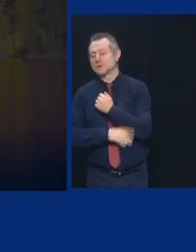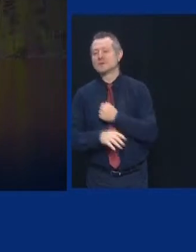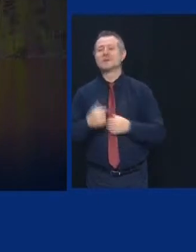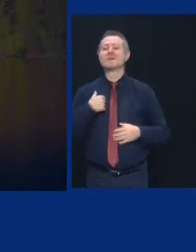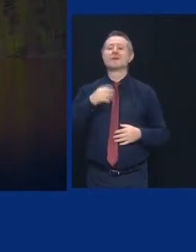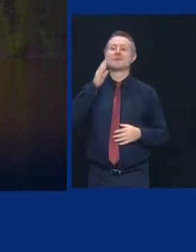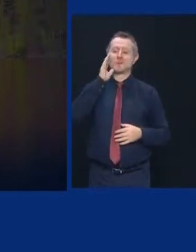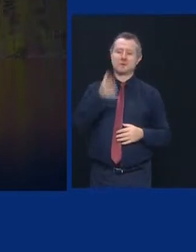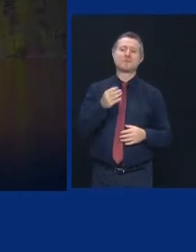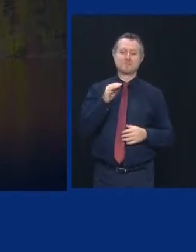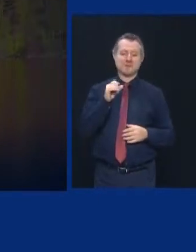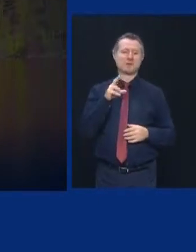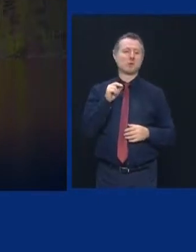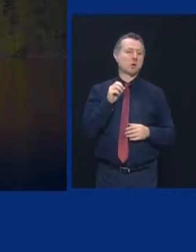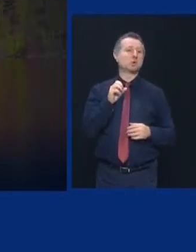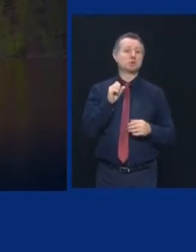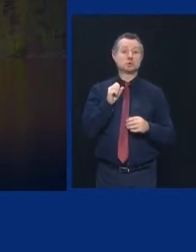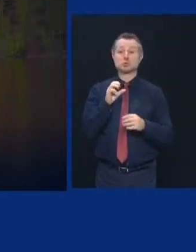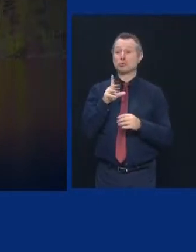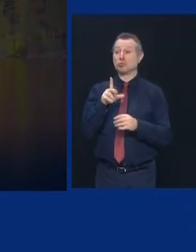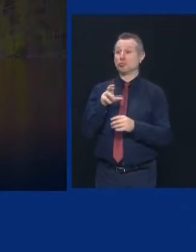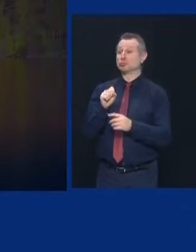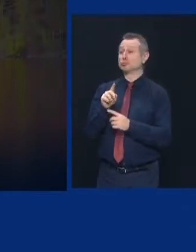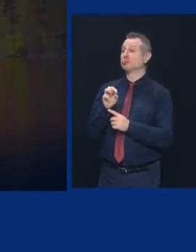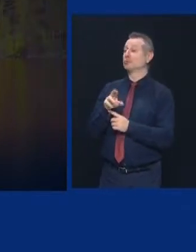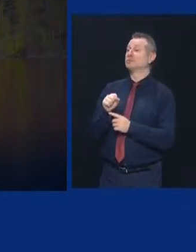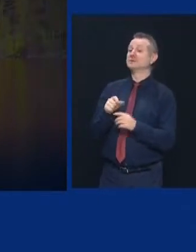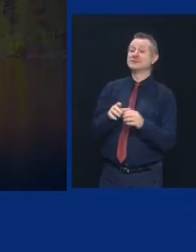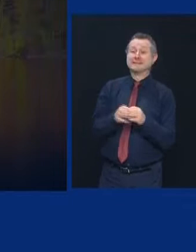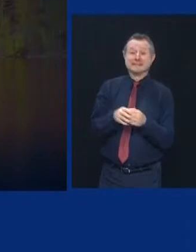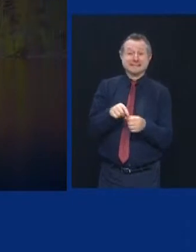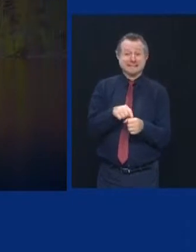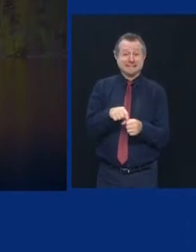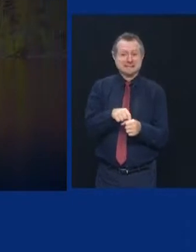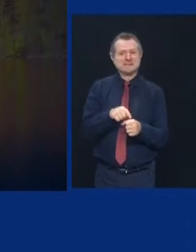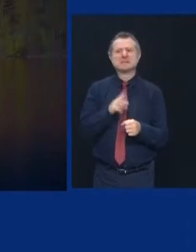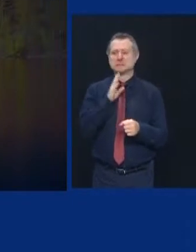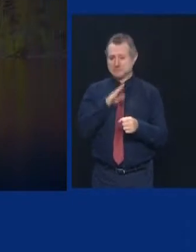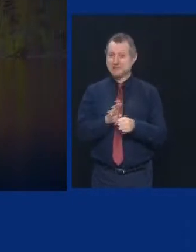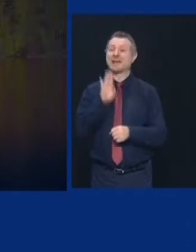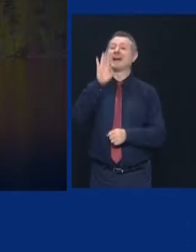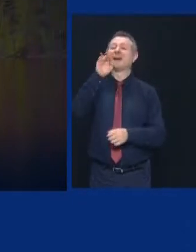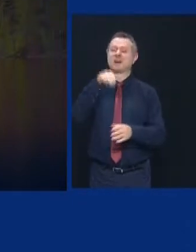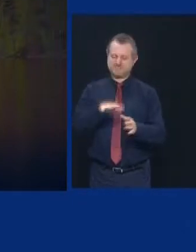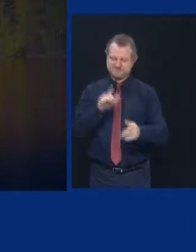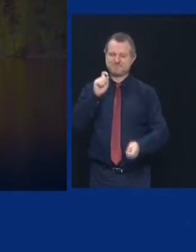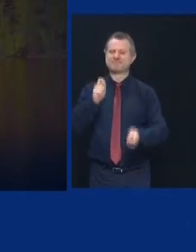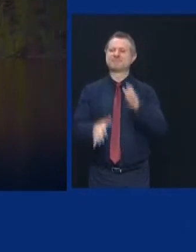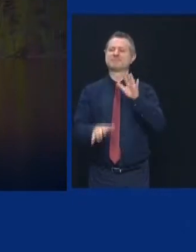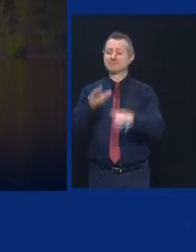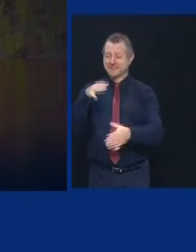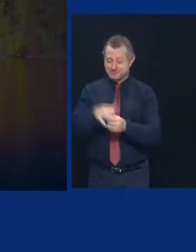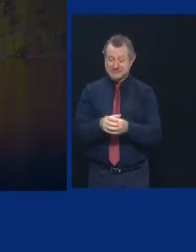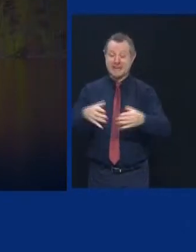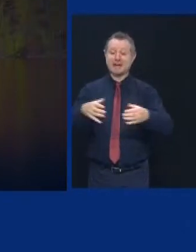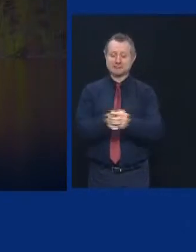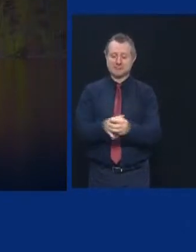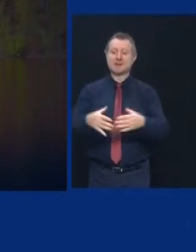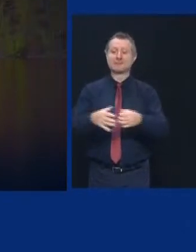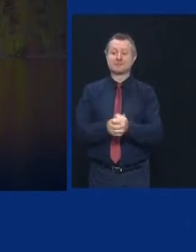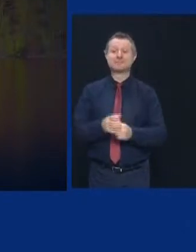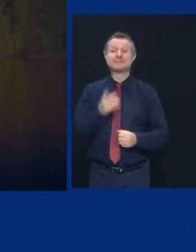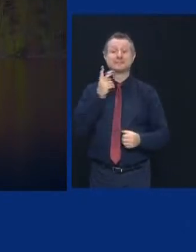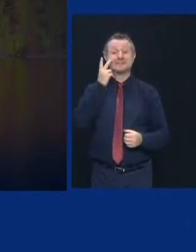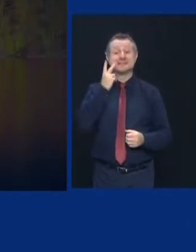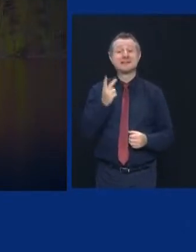Microclusters, this conversation, will rise and they will fall. Get the pun with